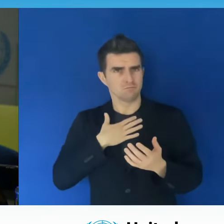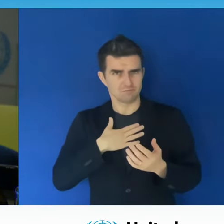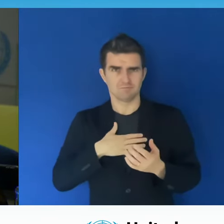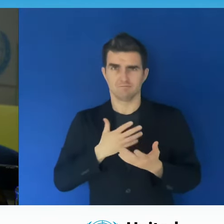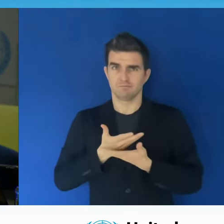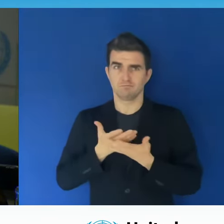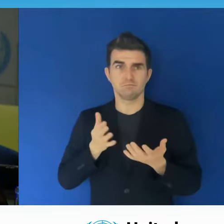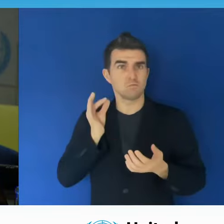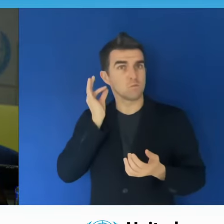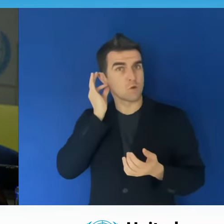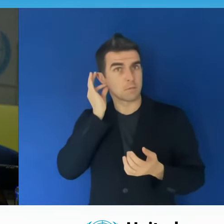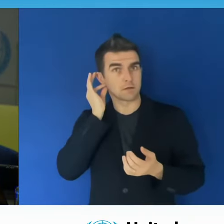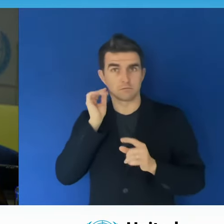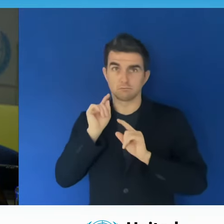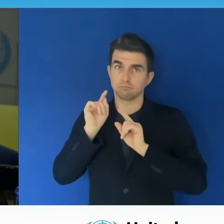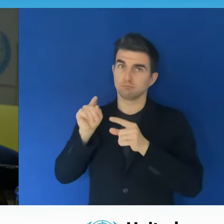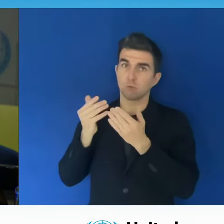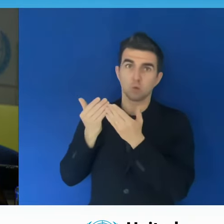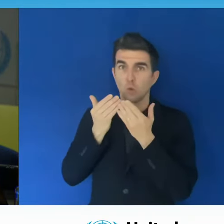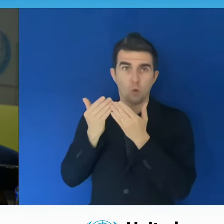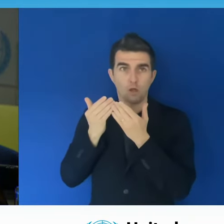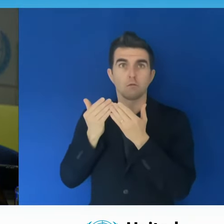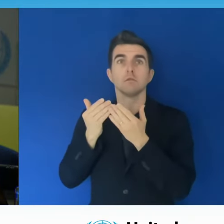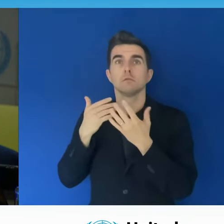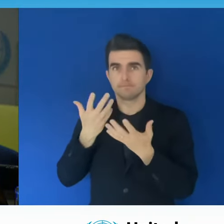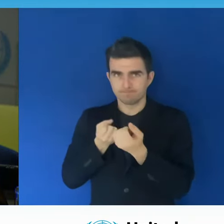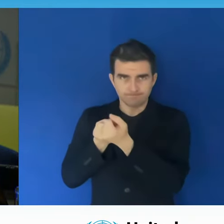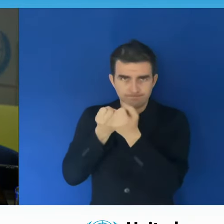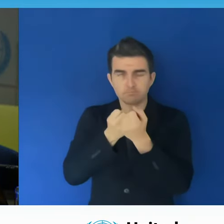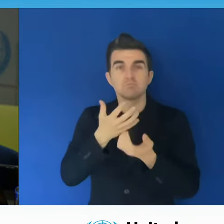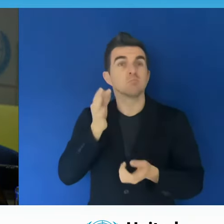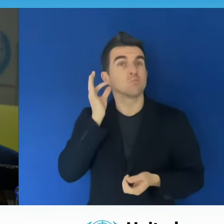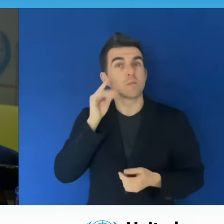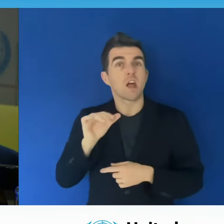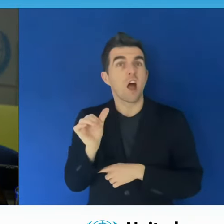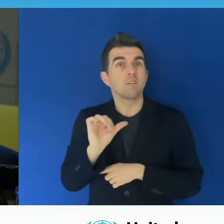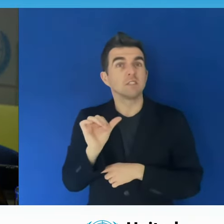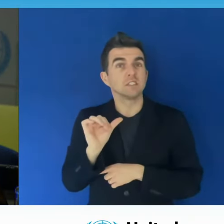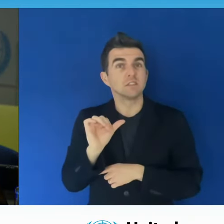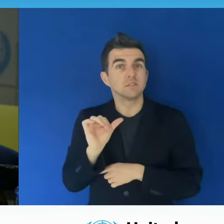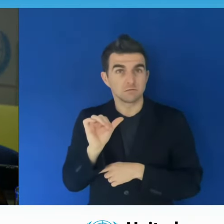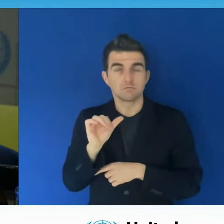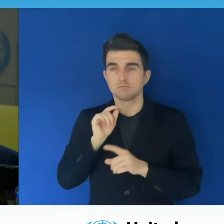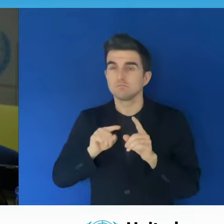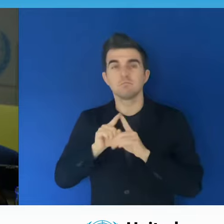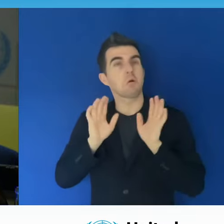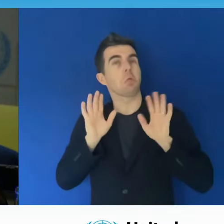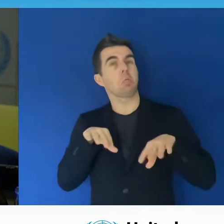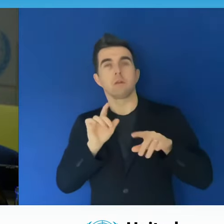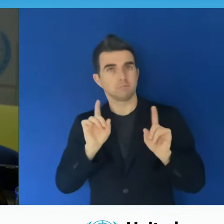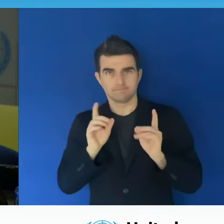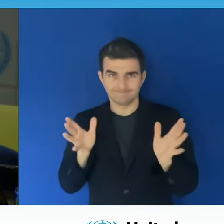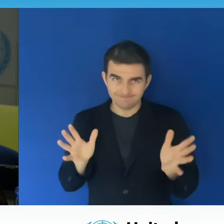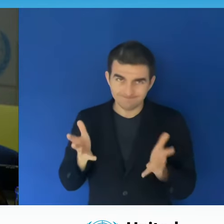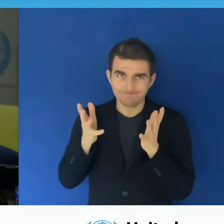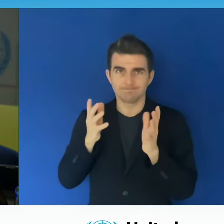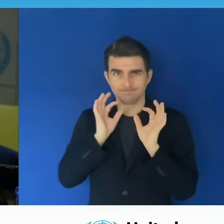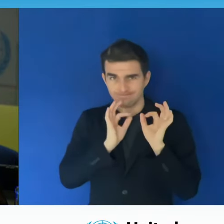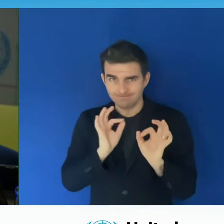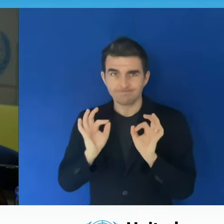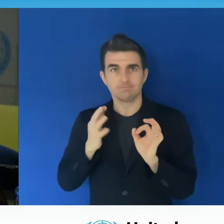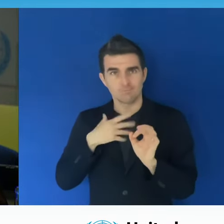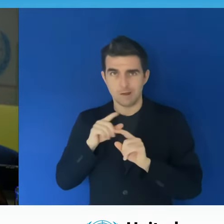young girls want to go into tech, are not afraid to go into tech. It's not too hard. It's if they want to do it, they should go for it. And